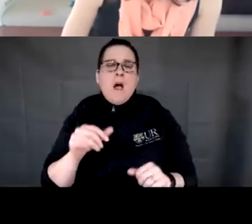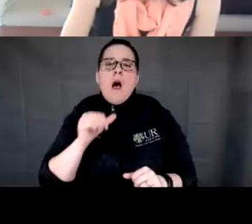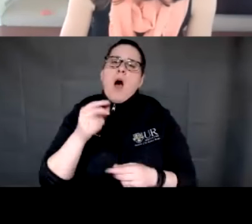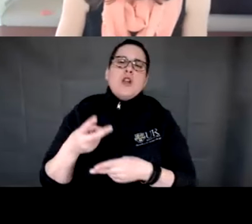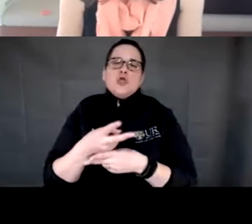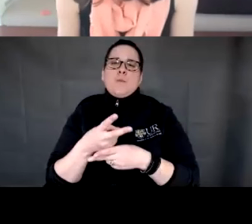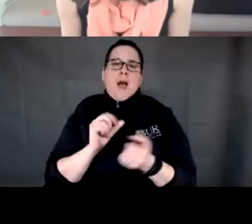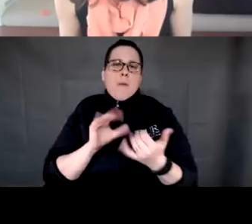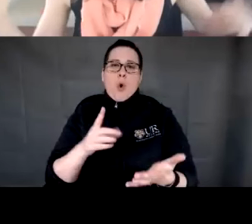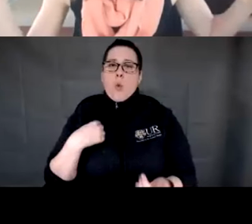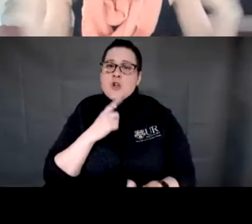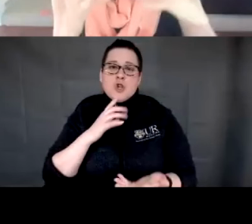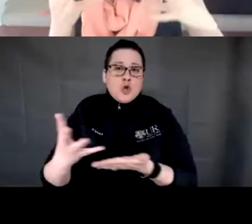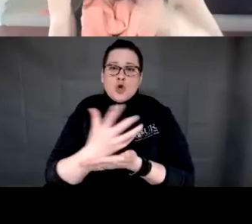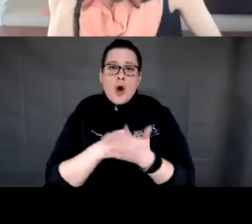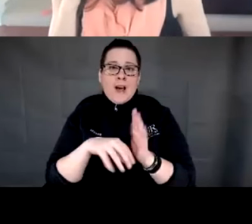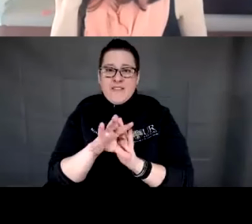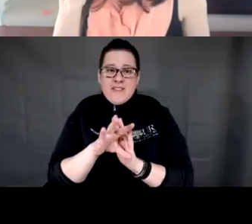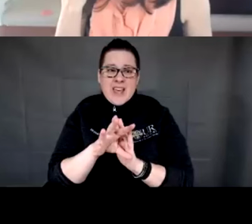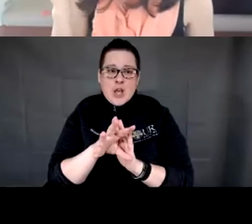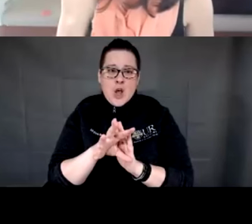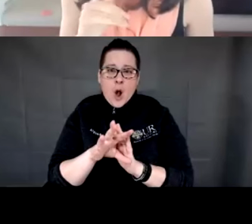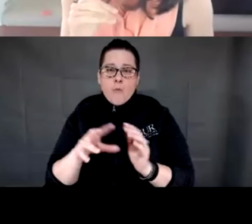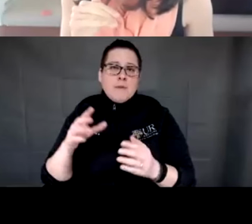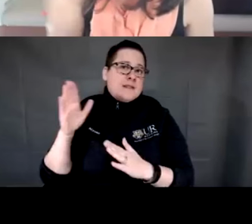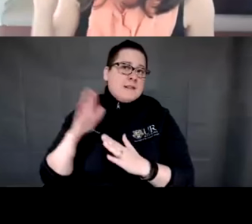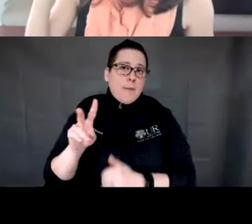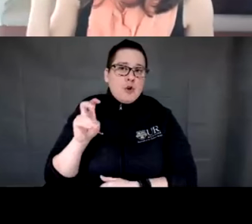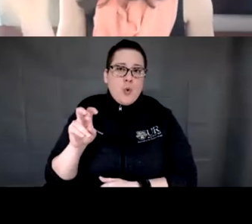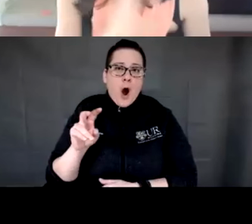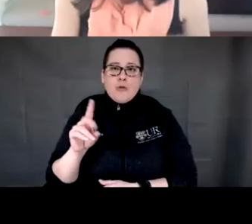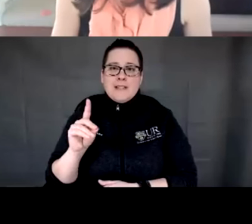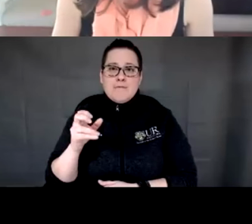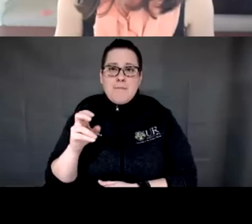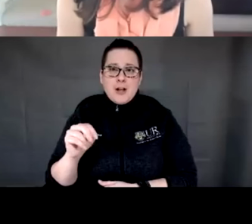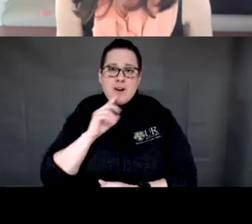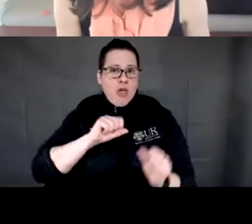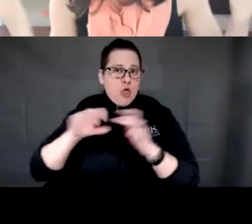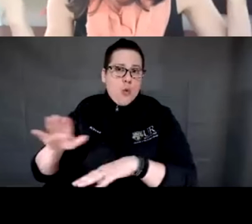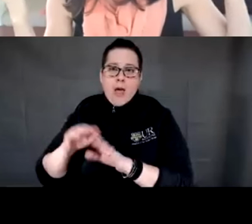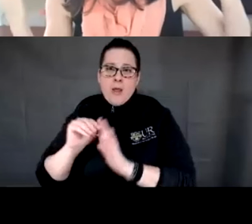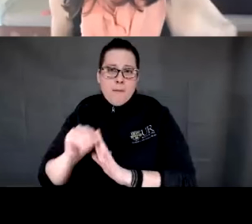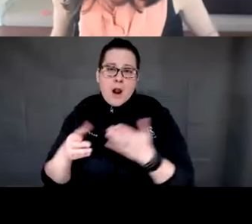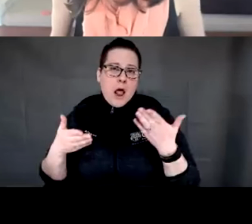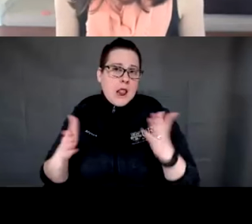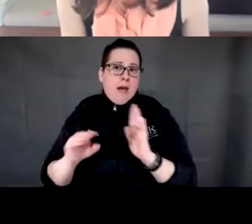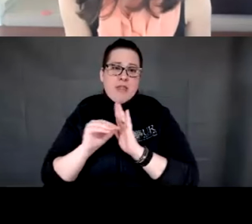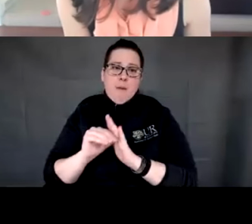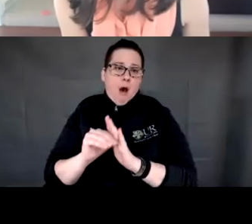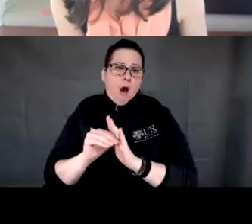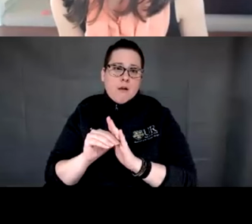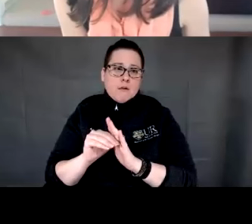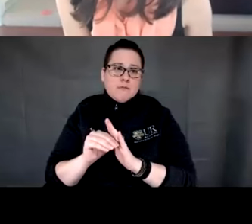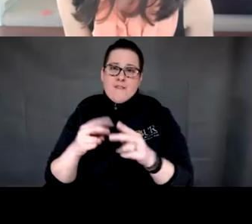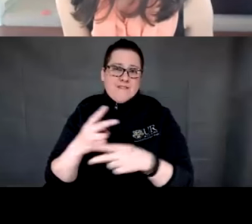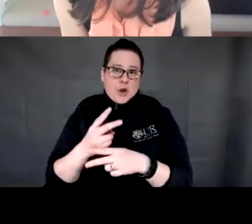approach here, in that we just took the video, we squished it down and took the top 200 dimensions and just threw it into the model and kind of let the model